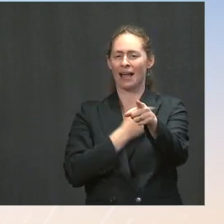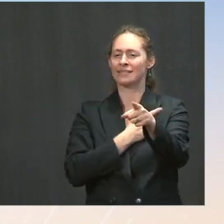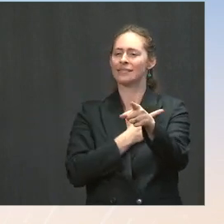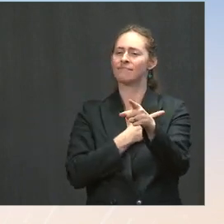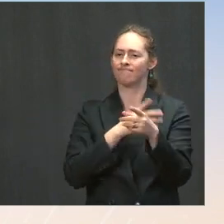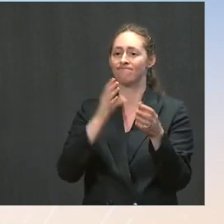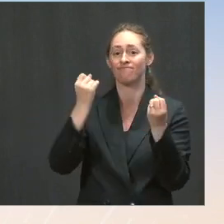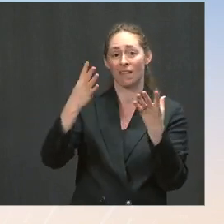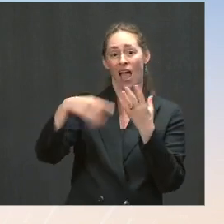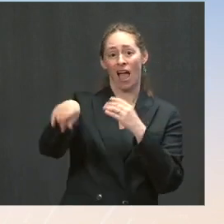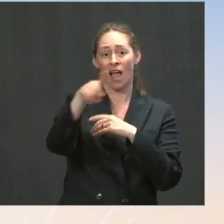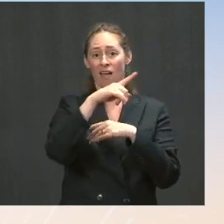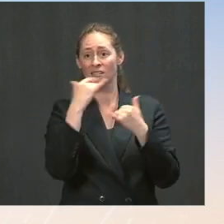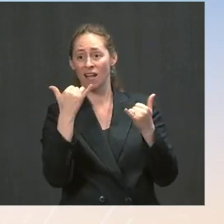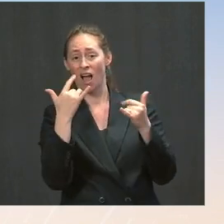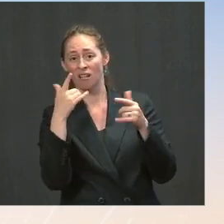been